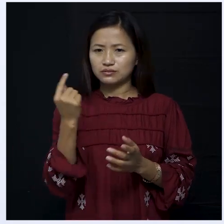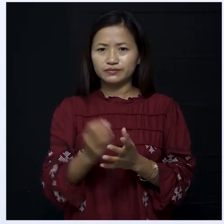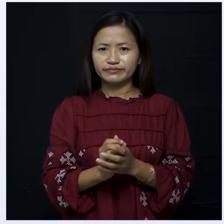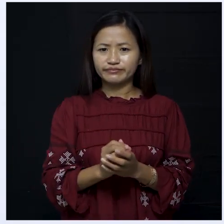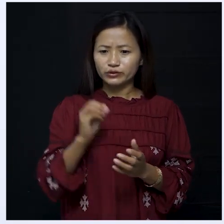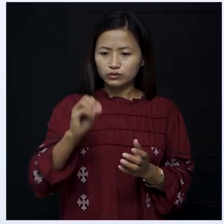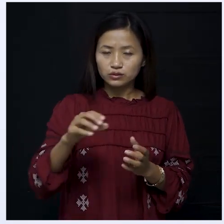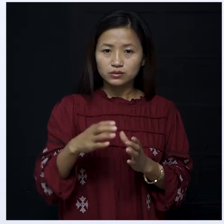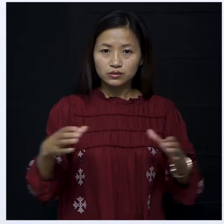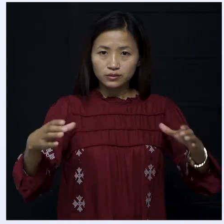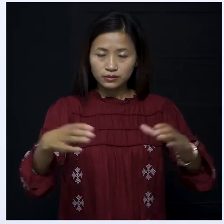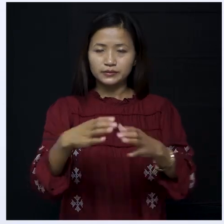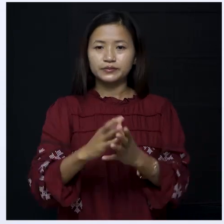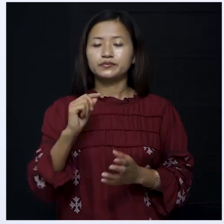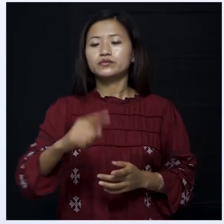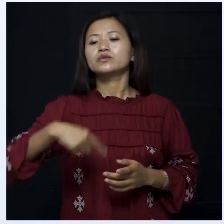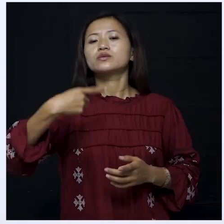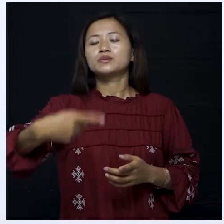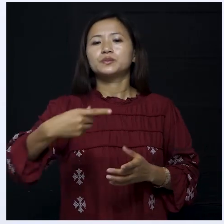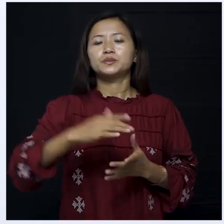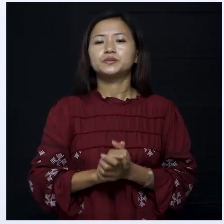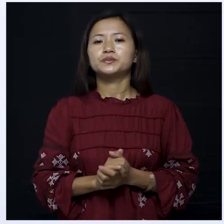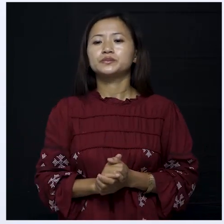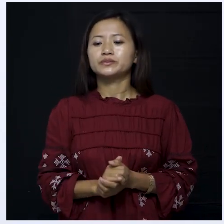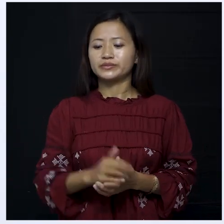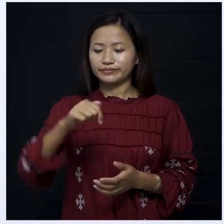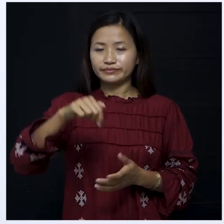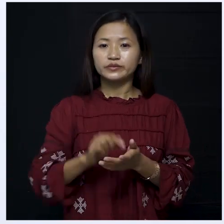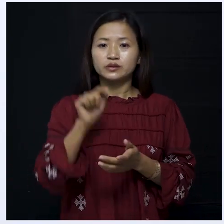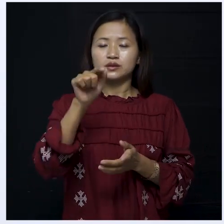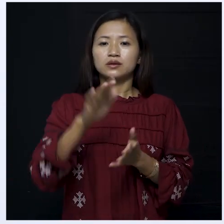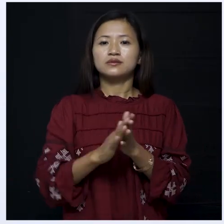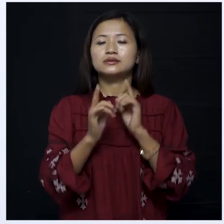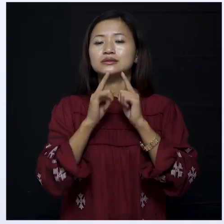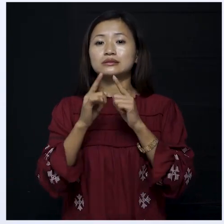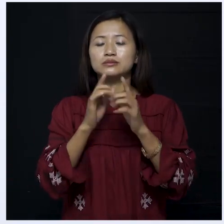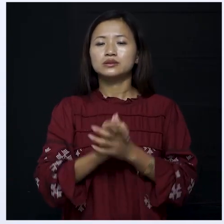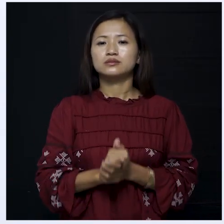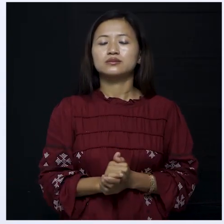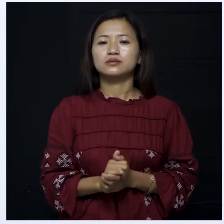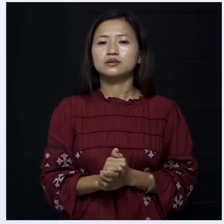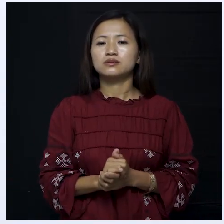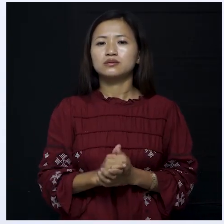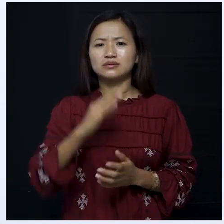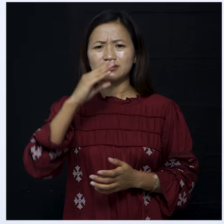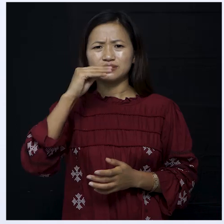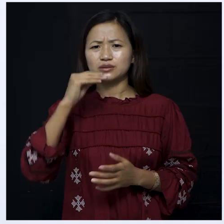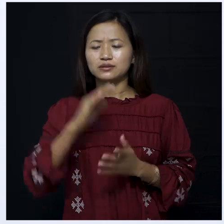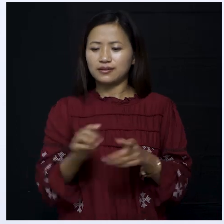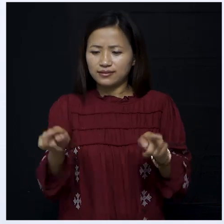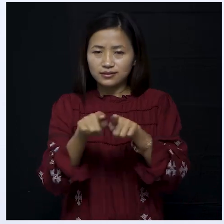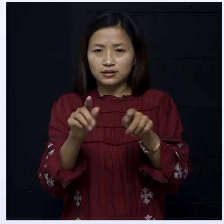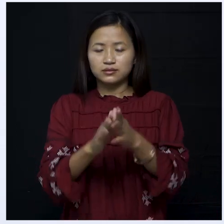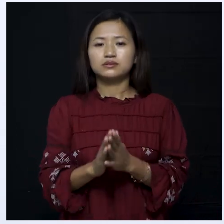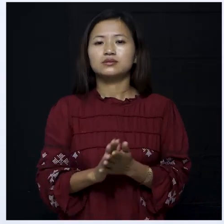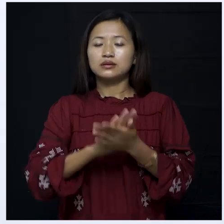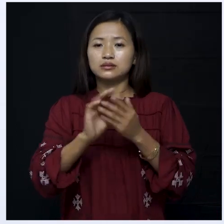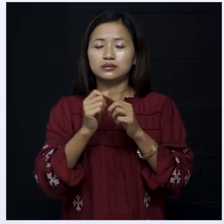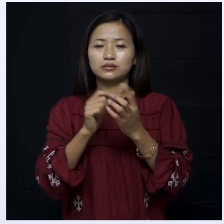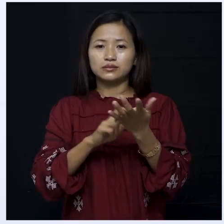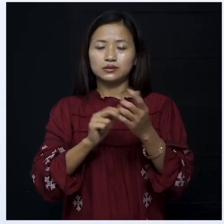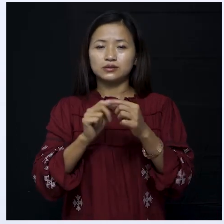That means this is you at the moment of speaking, referring to something that is likely to happen,